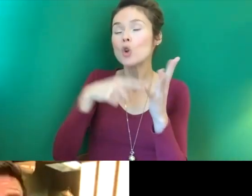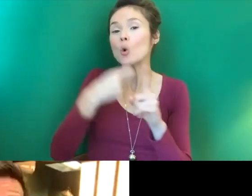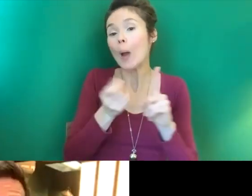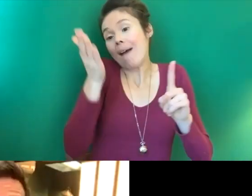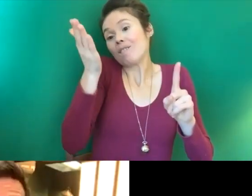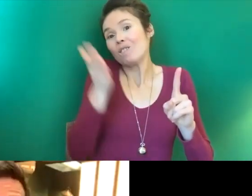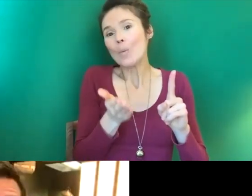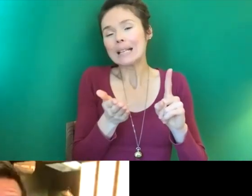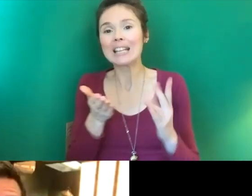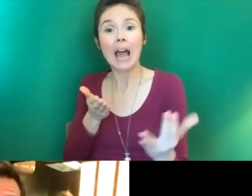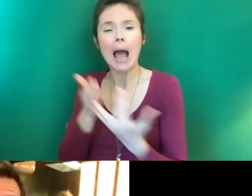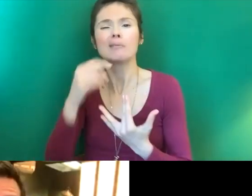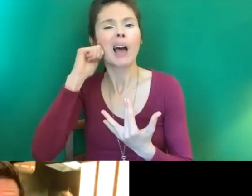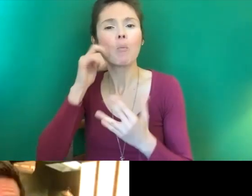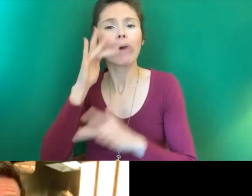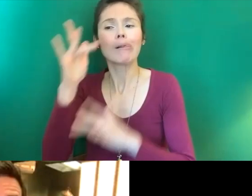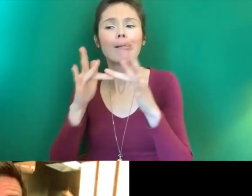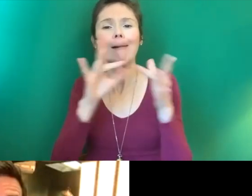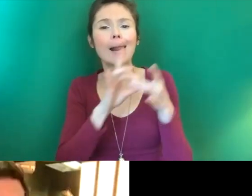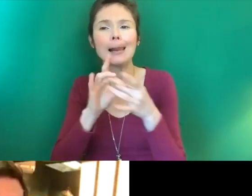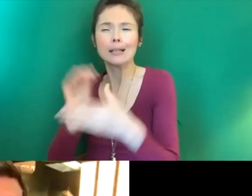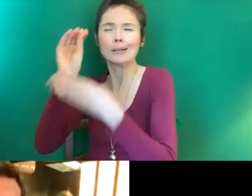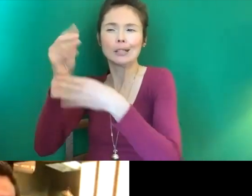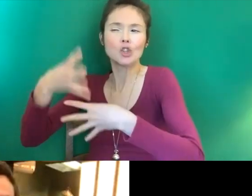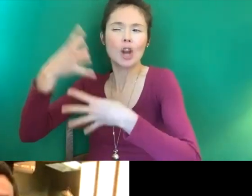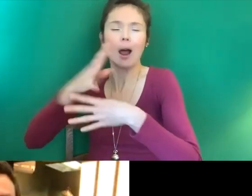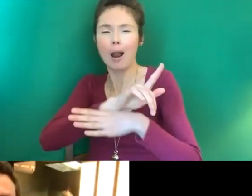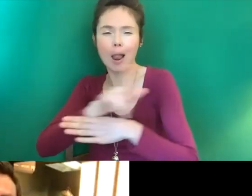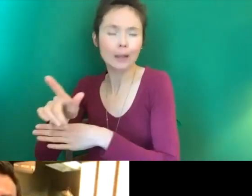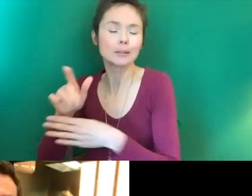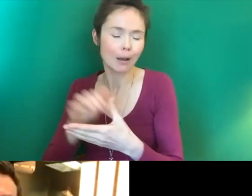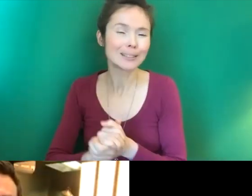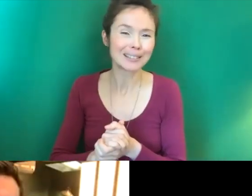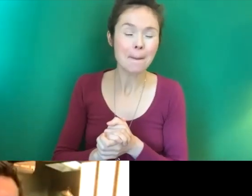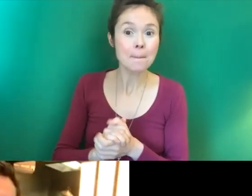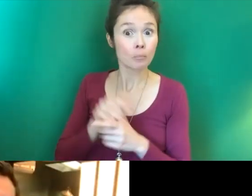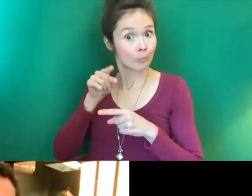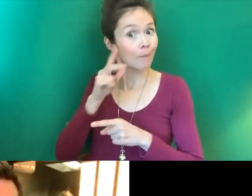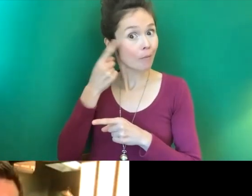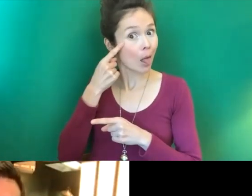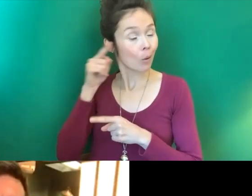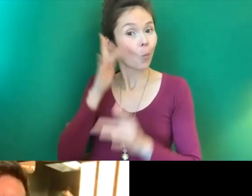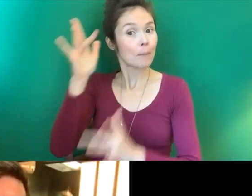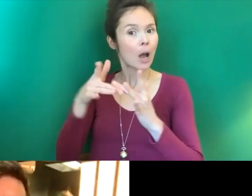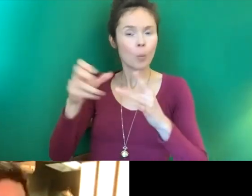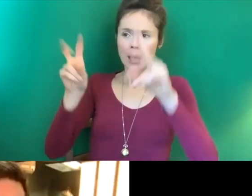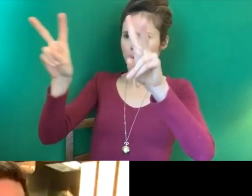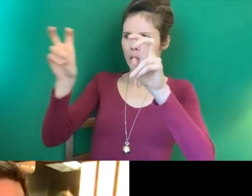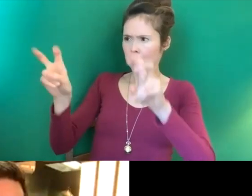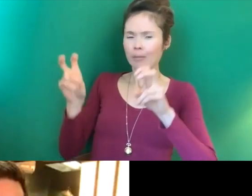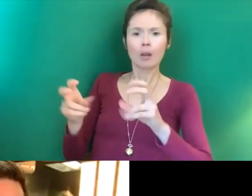I can put the link in the chat later on. But under there, under each area, under